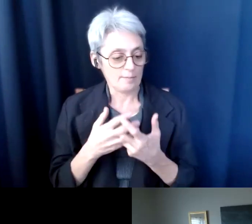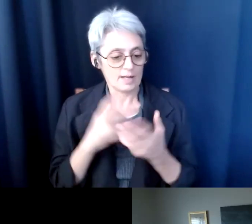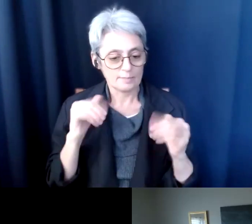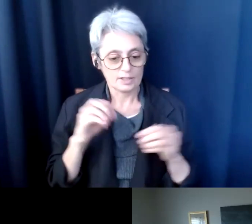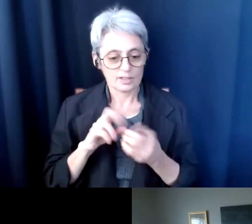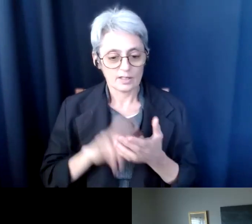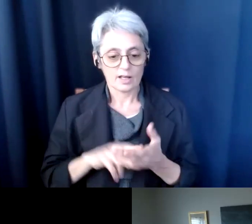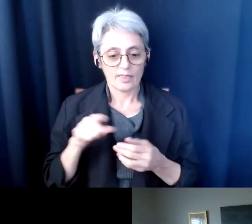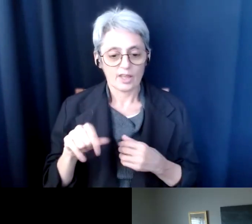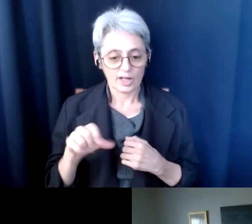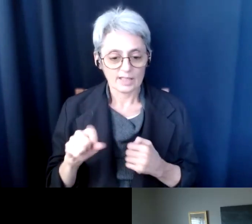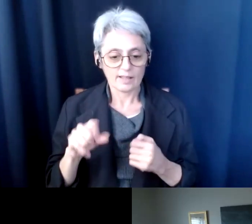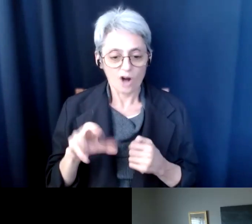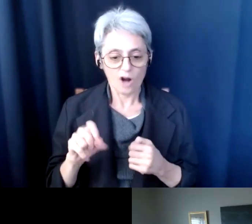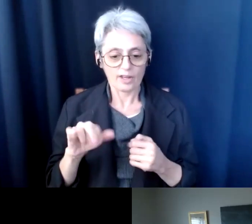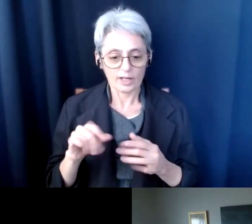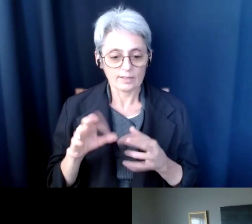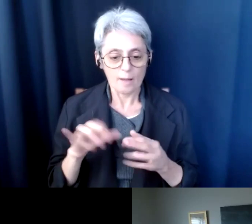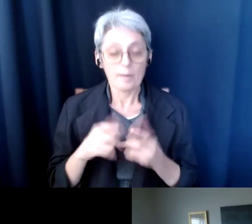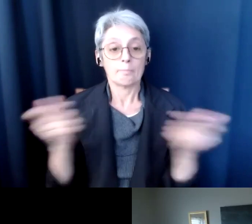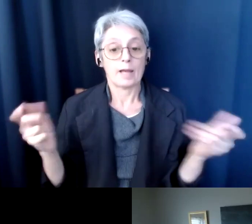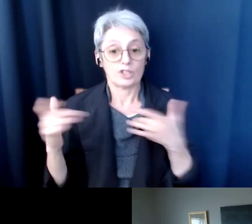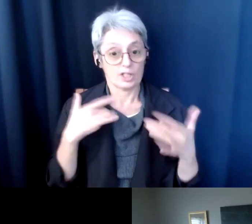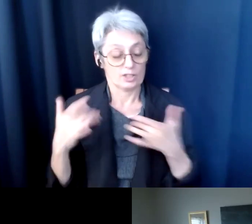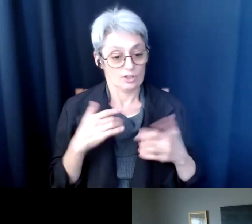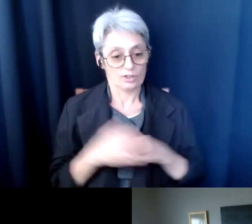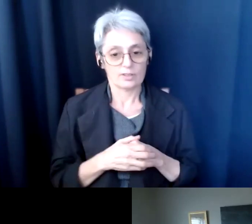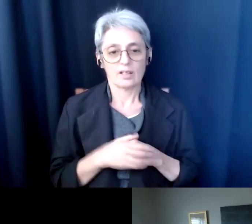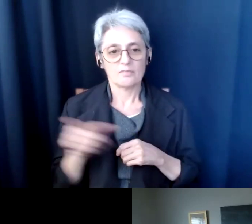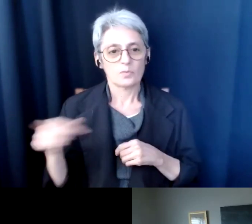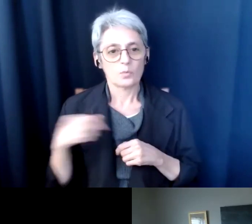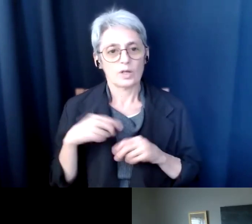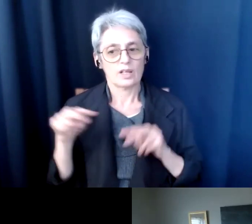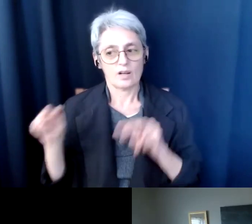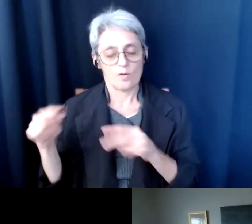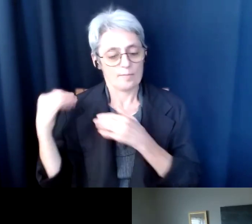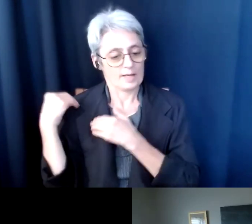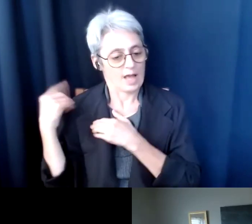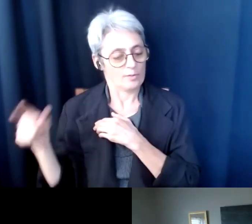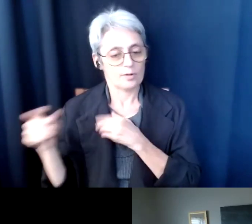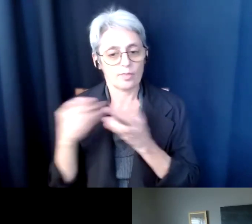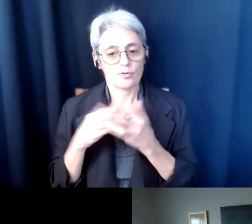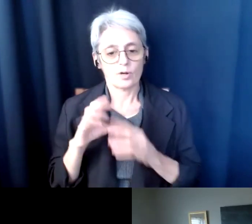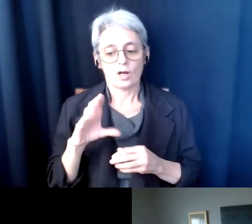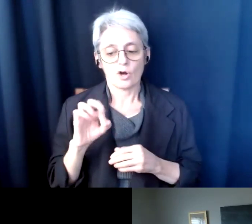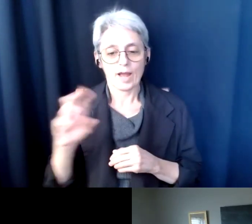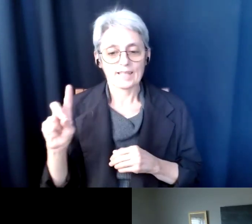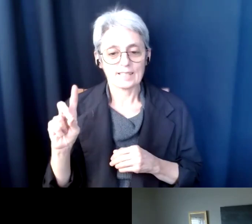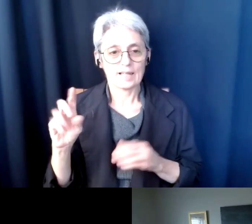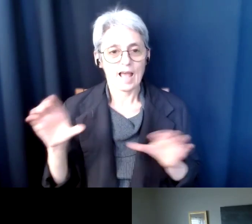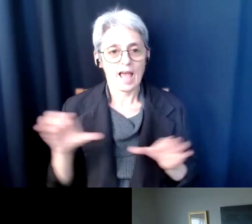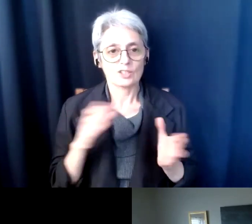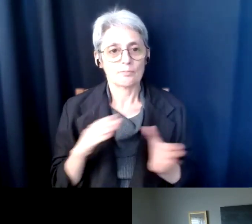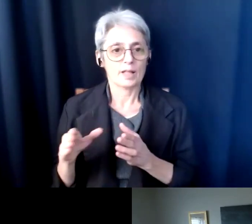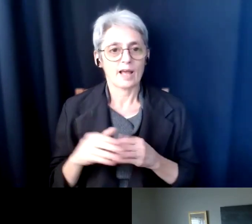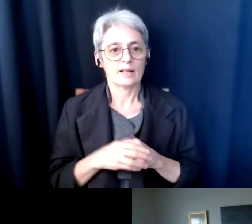major concerns, then we can hold them accountable through a corrective action plan. And so that is one tool that